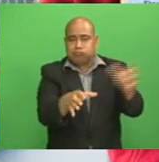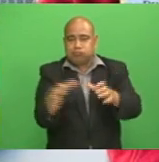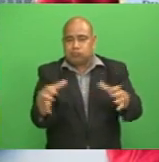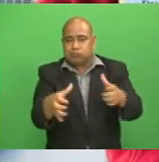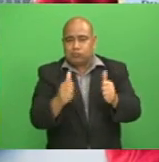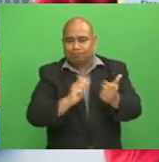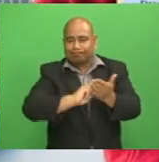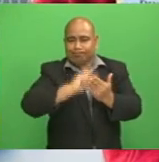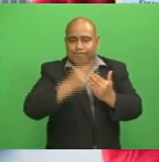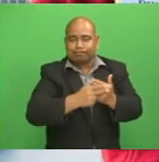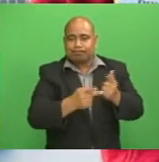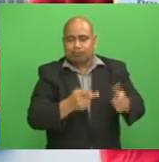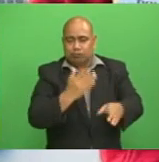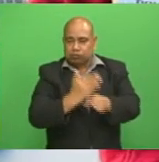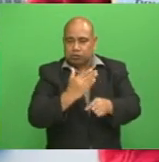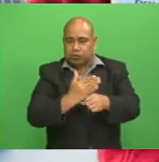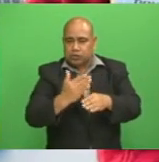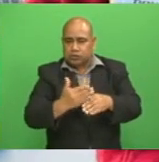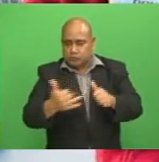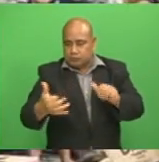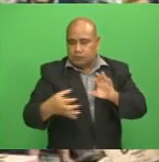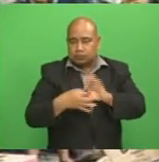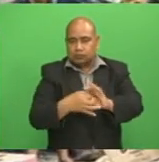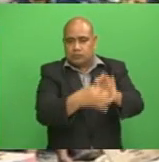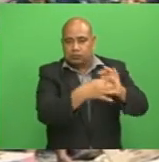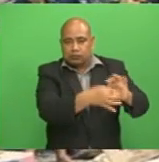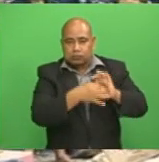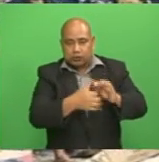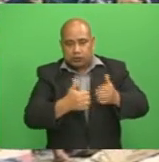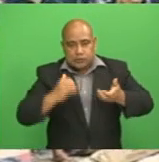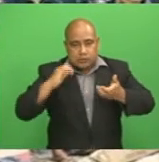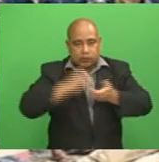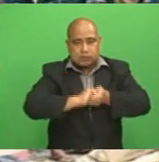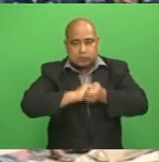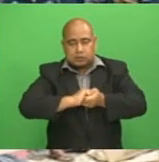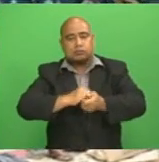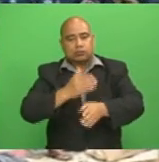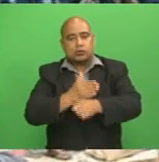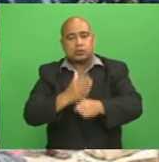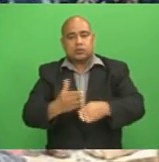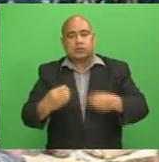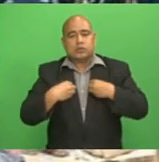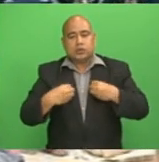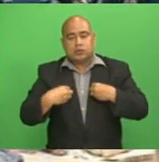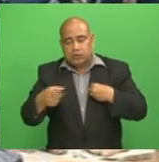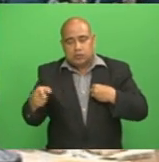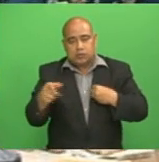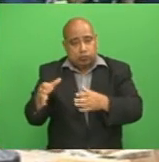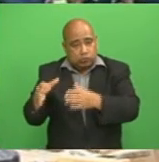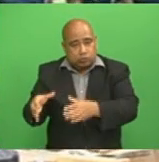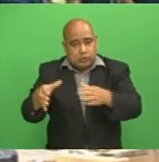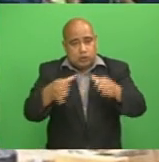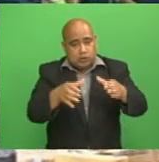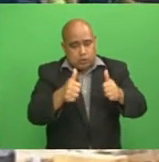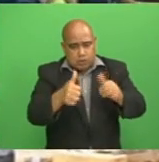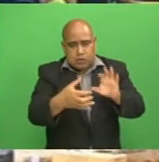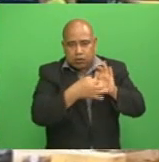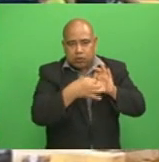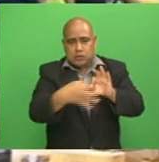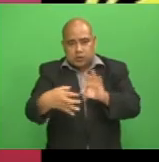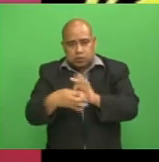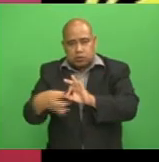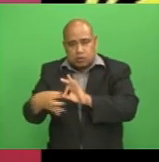the corporate sectors, and this will also provide a platform for them to achieve their